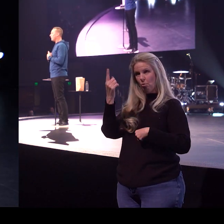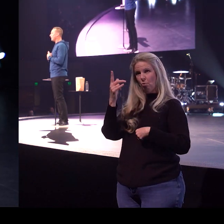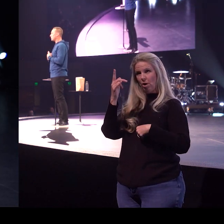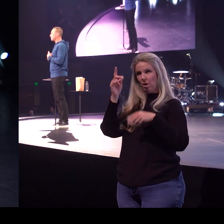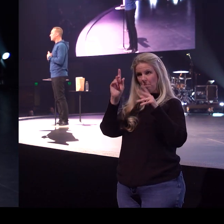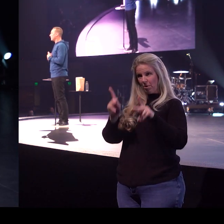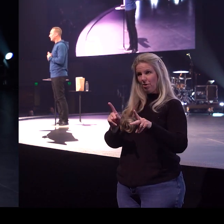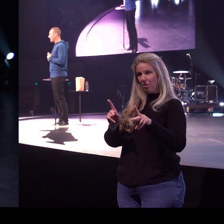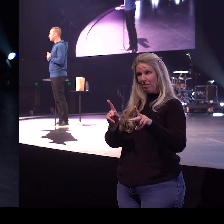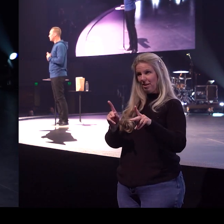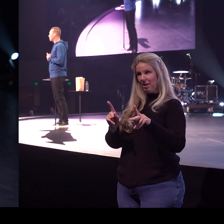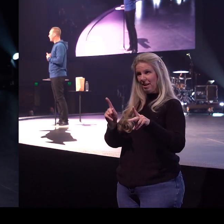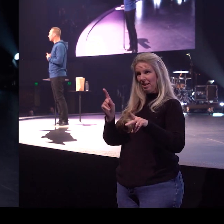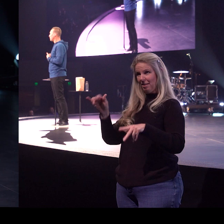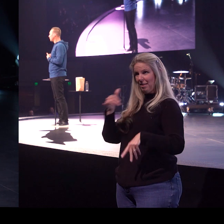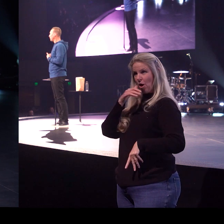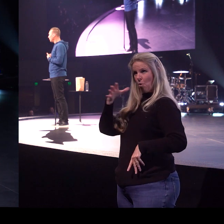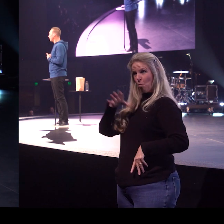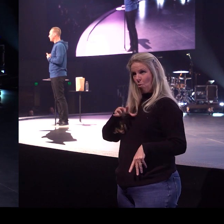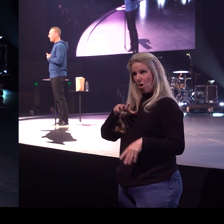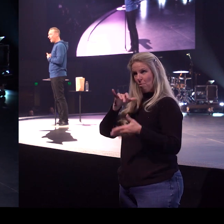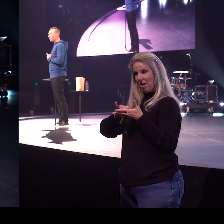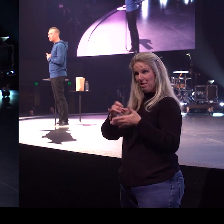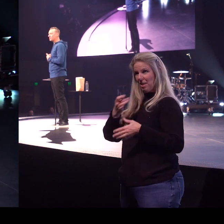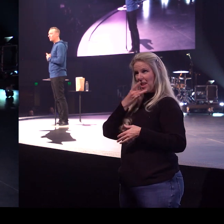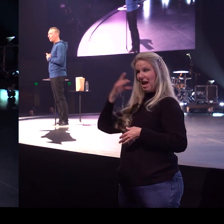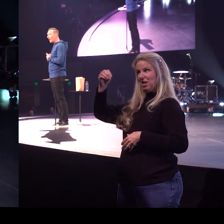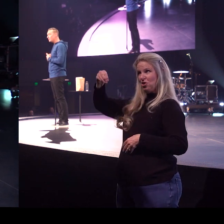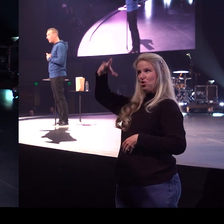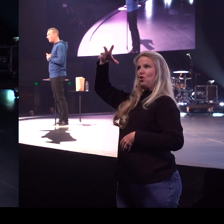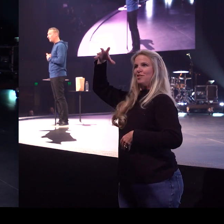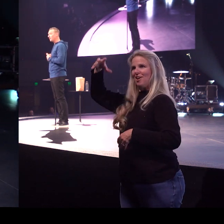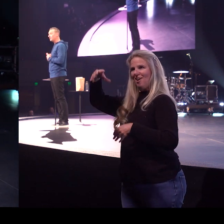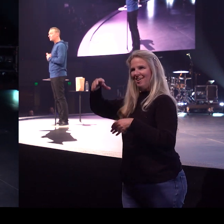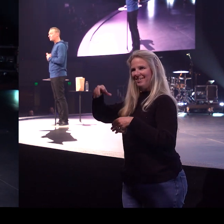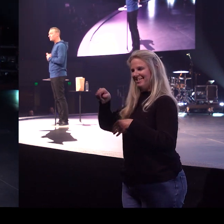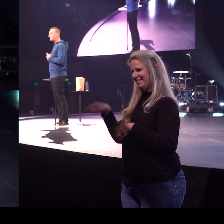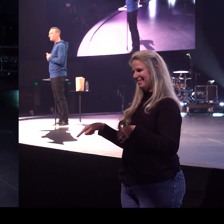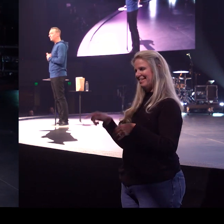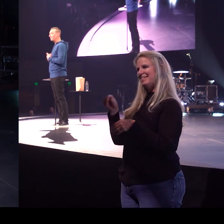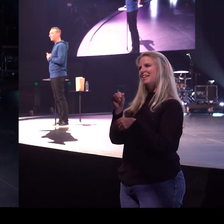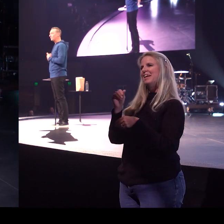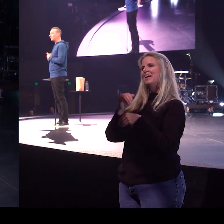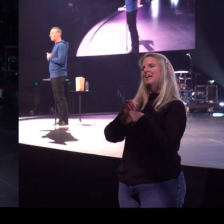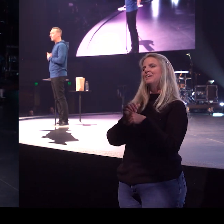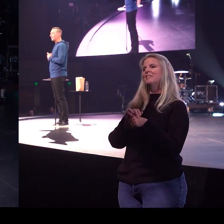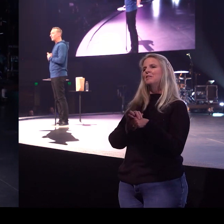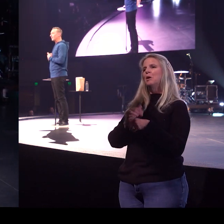that woman that turns on the lights when she wakes up really early in my house, my wife, Jamie.